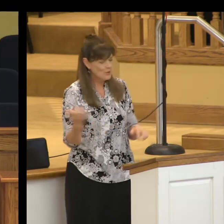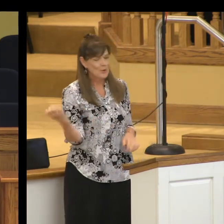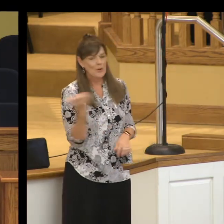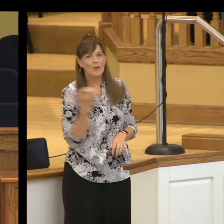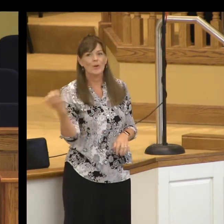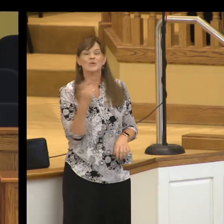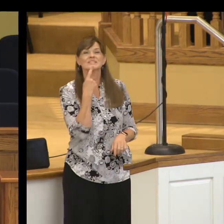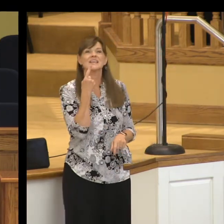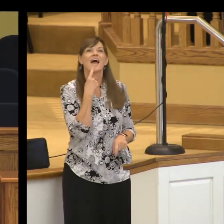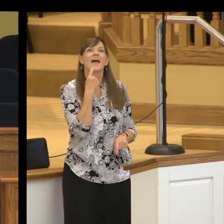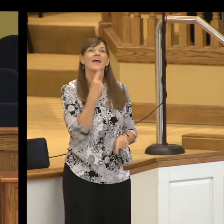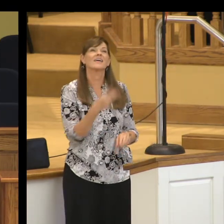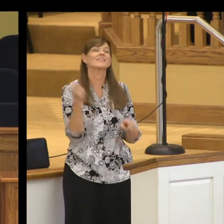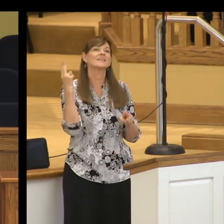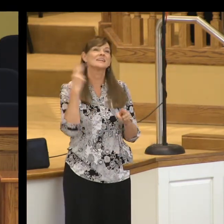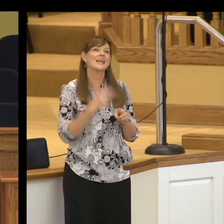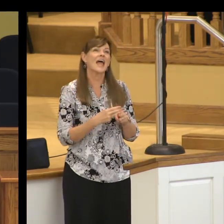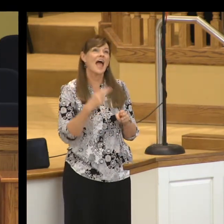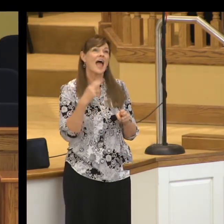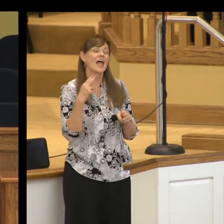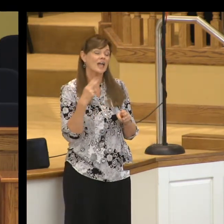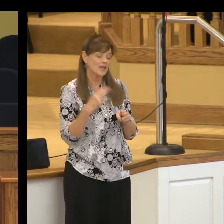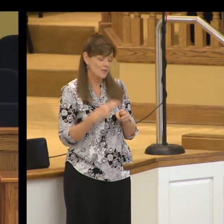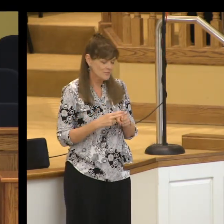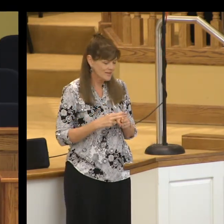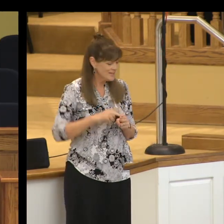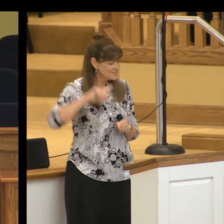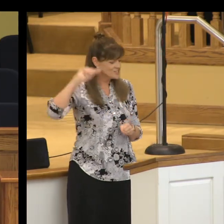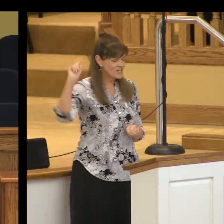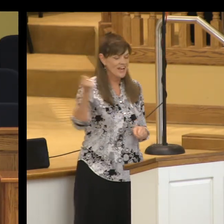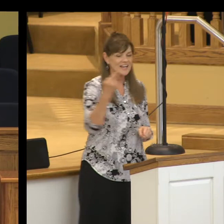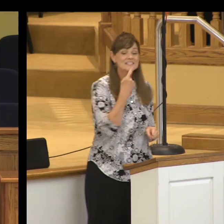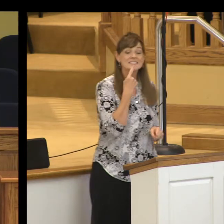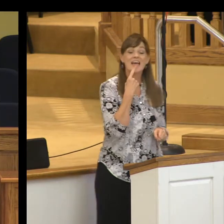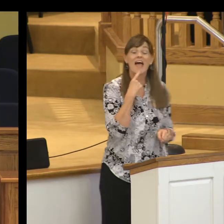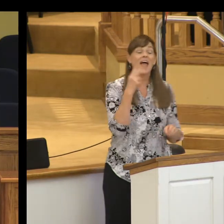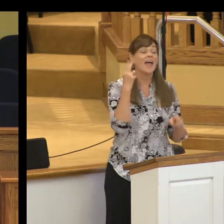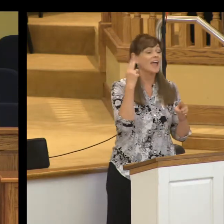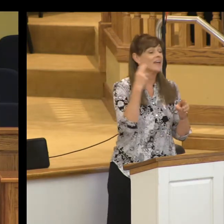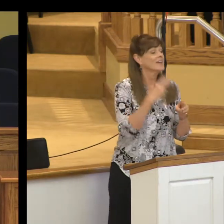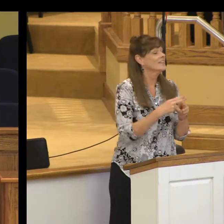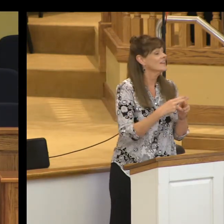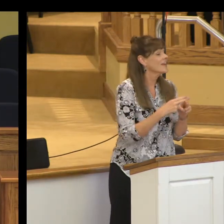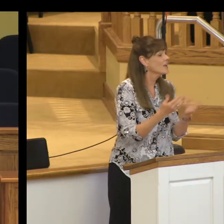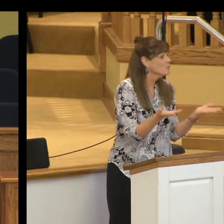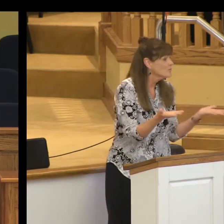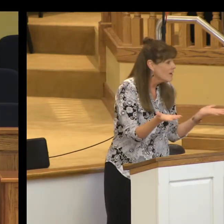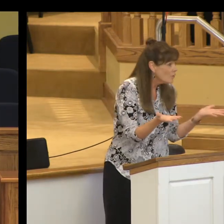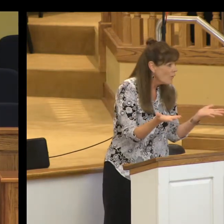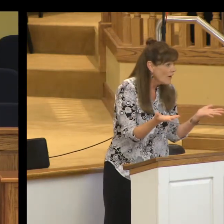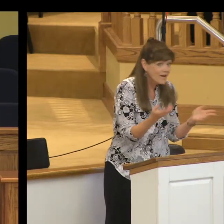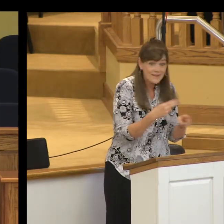Oh, say the name, just say the name, just say